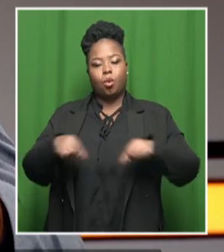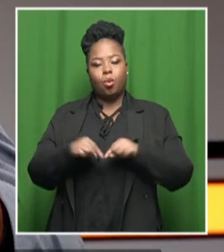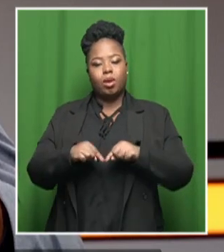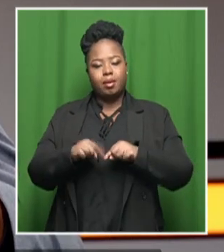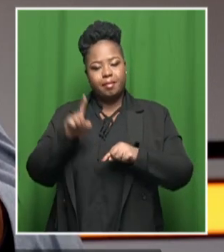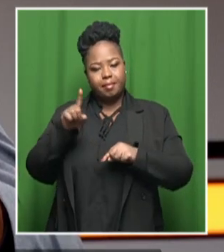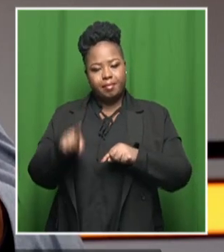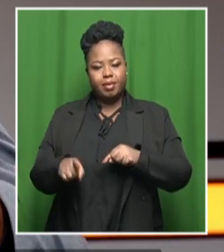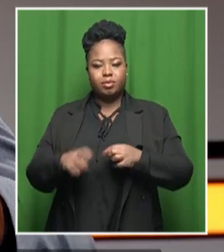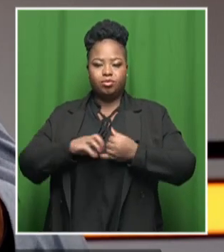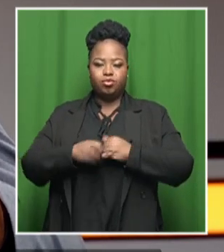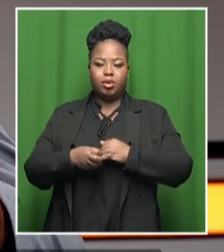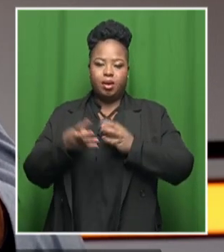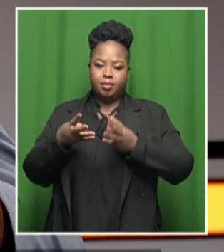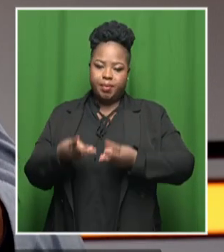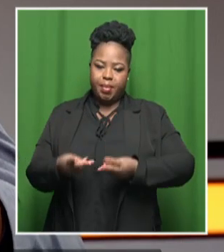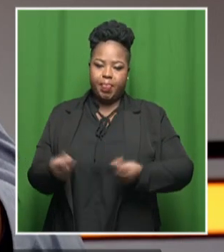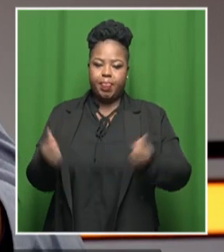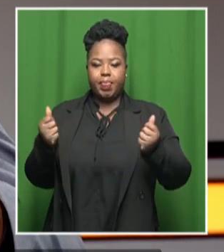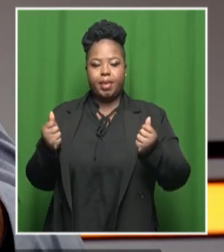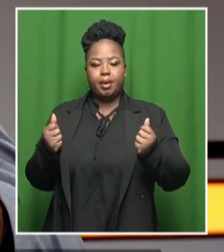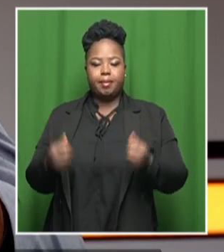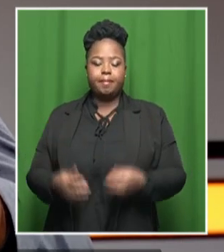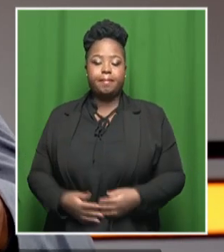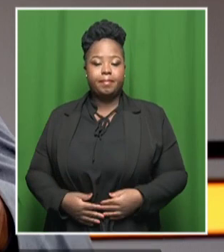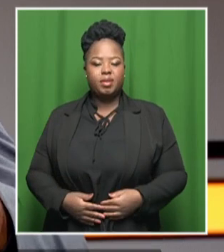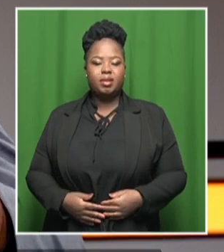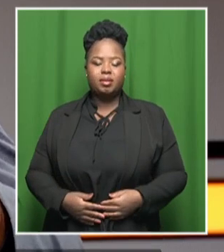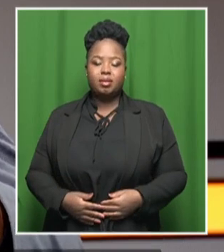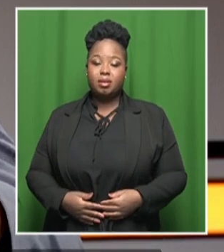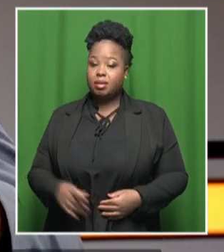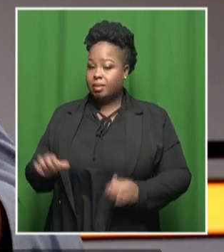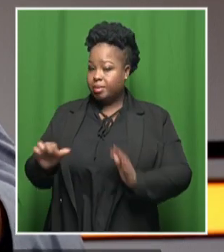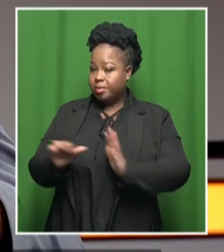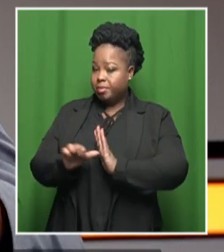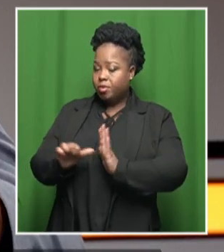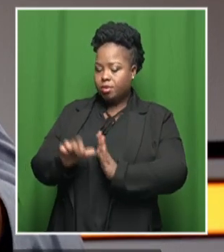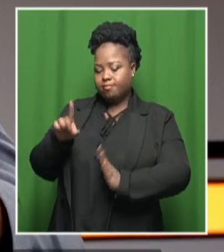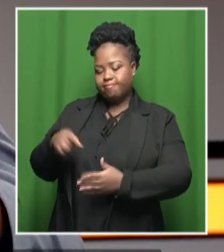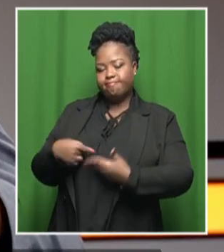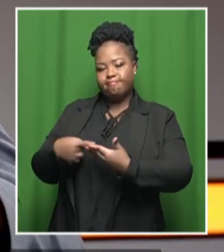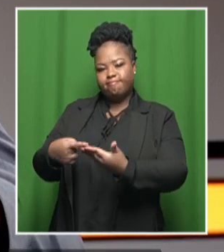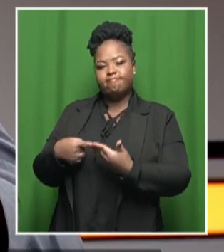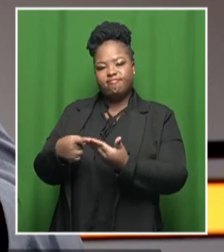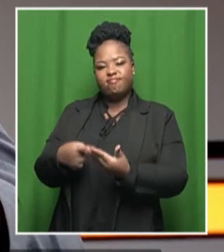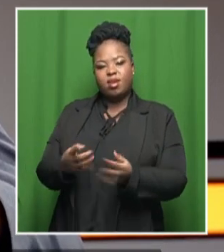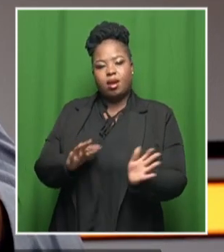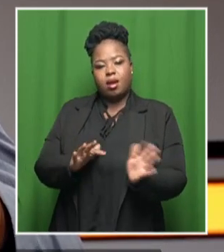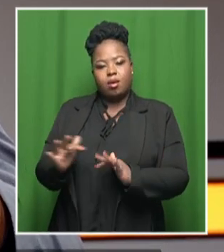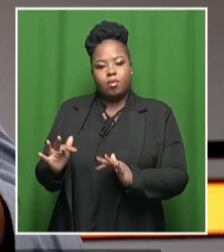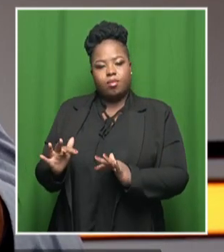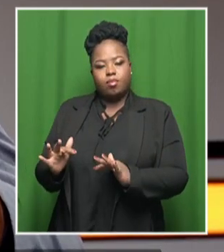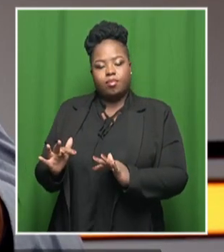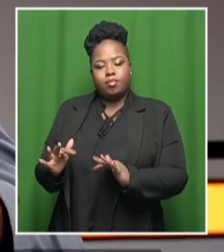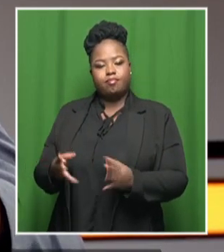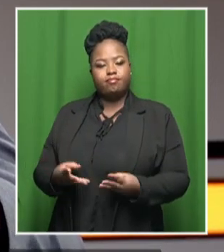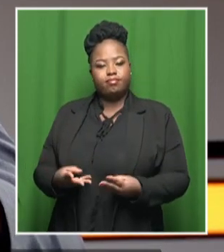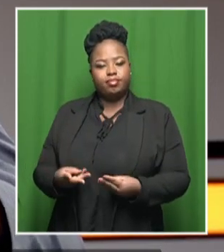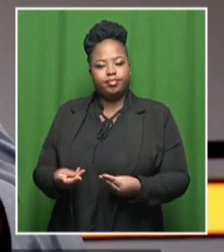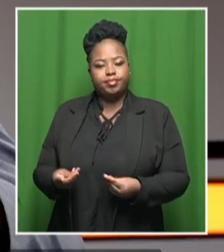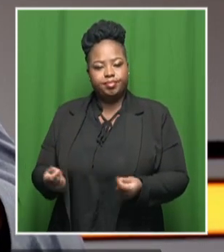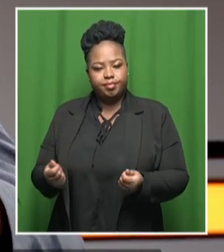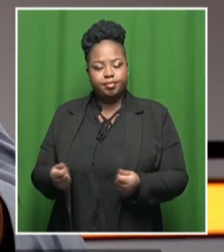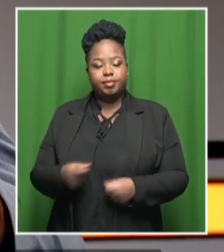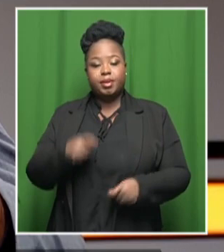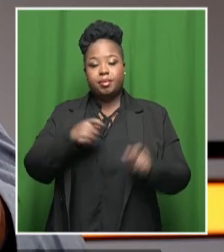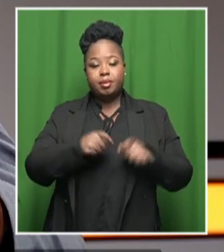overcome them. And we will have to discuss how to overcome them, how the African